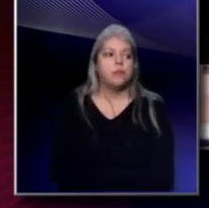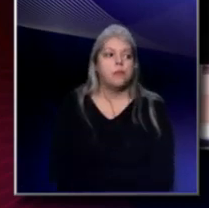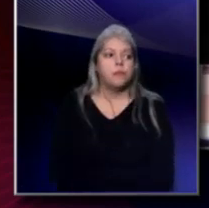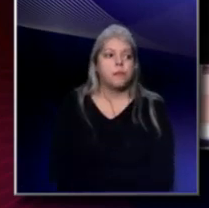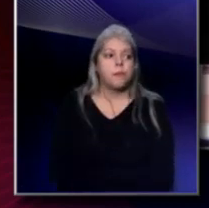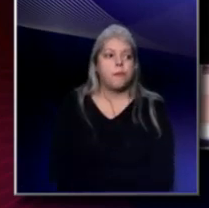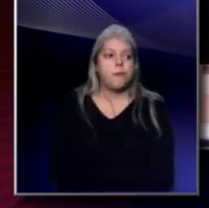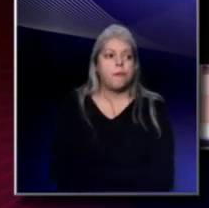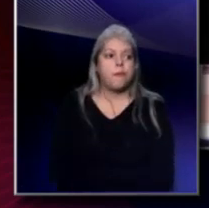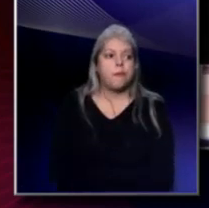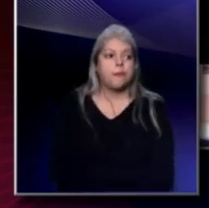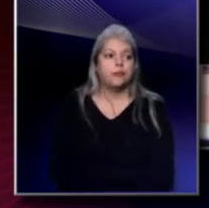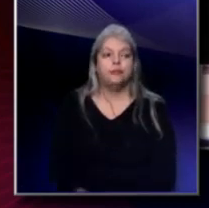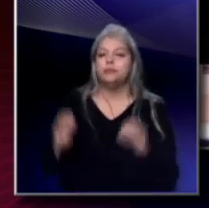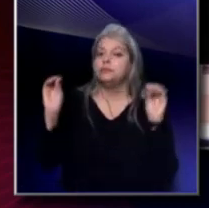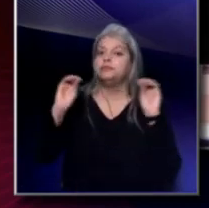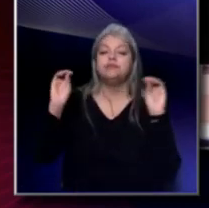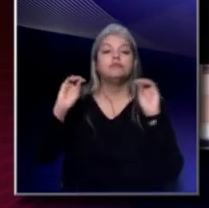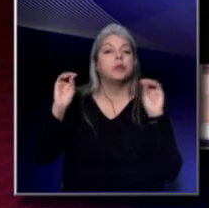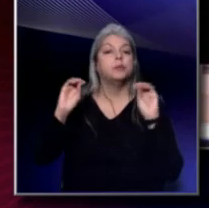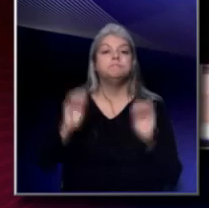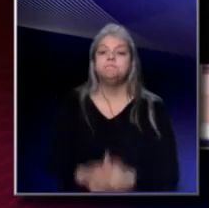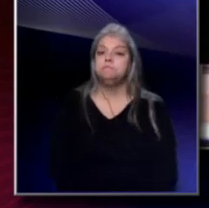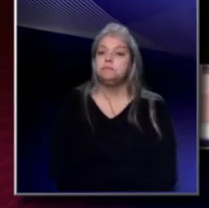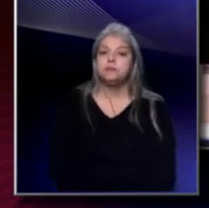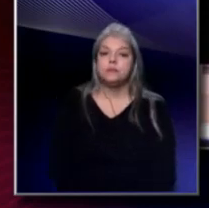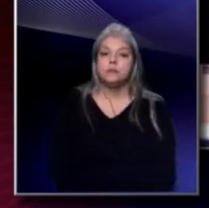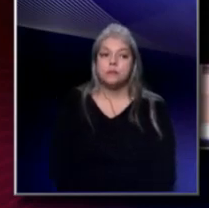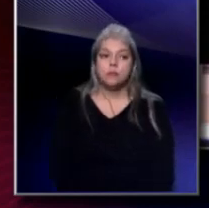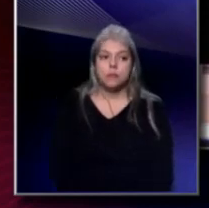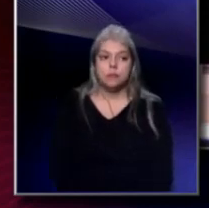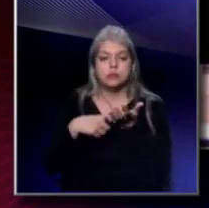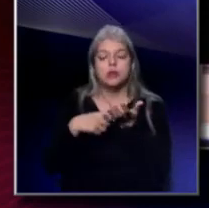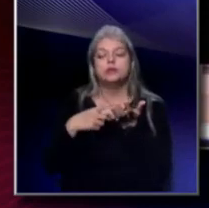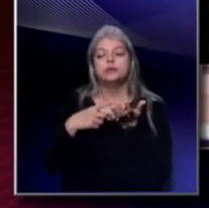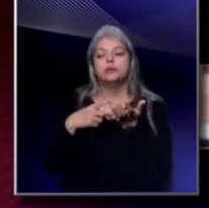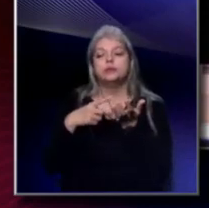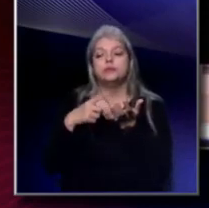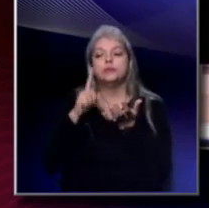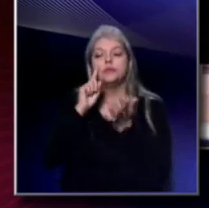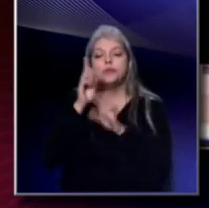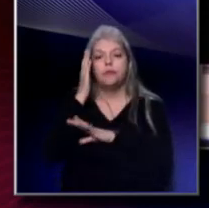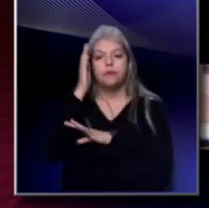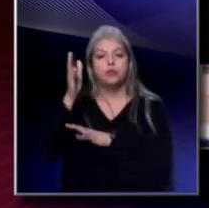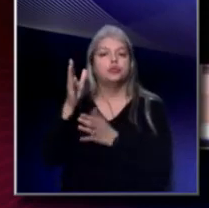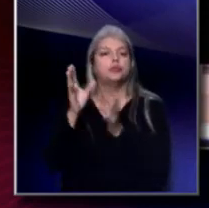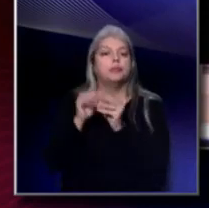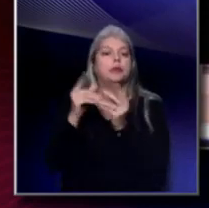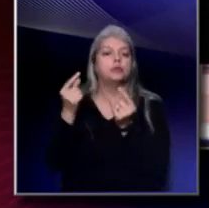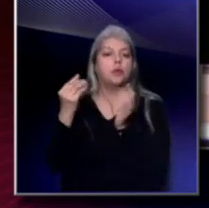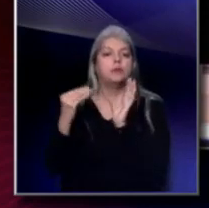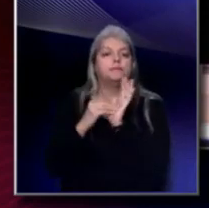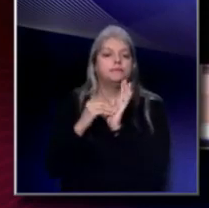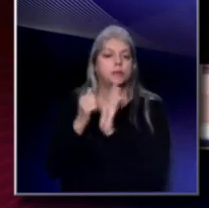None. Are there any items? There are none. There are none. Okay. Future meetings.